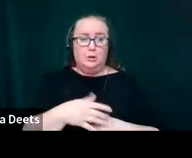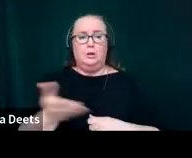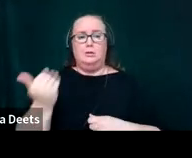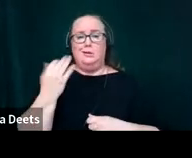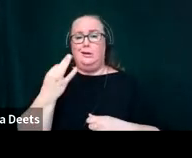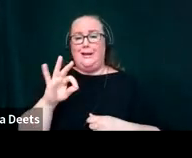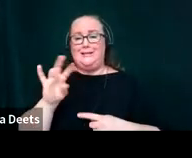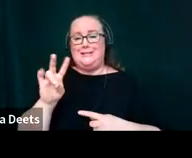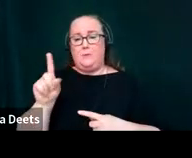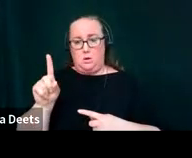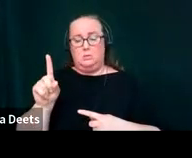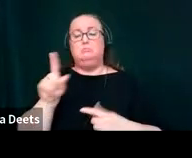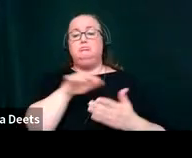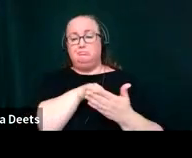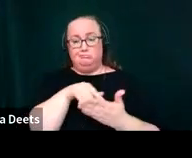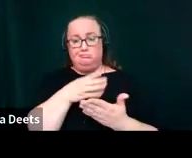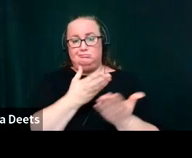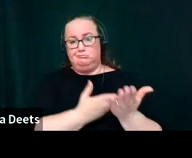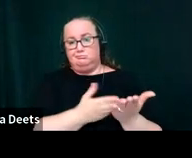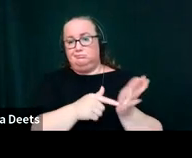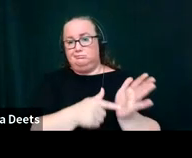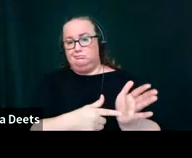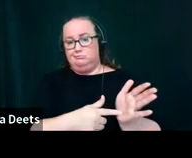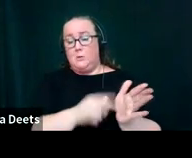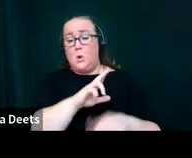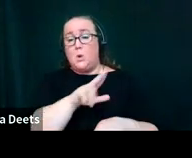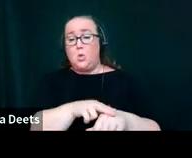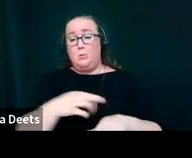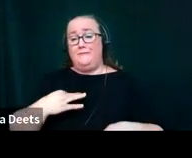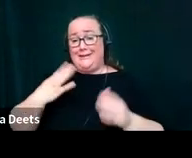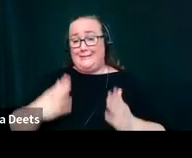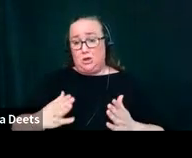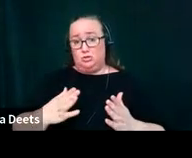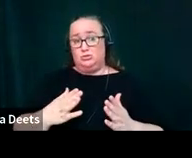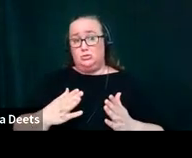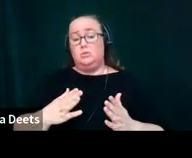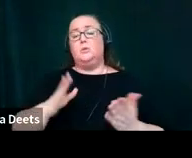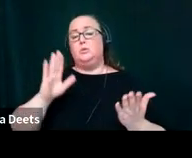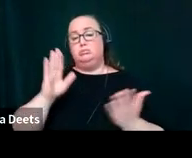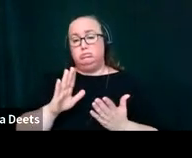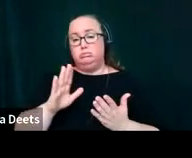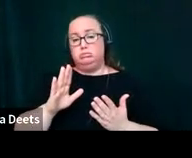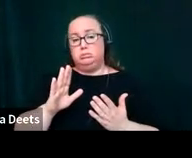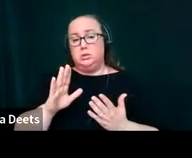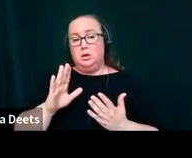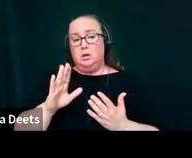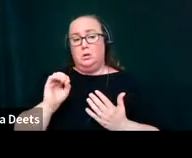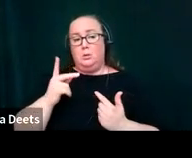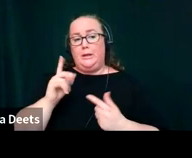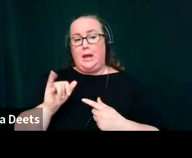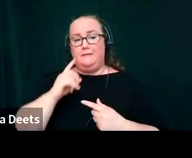A study was done that showed that marijuana smoking in normal volunteers was found to lower the intraocular pressure by